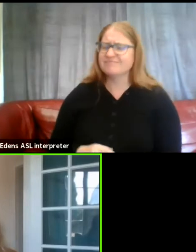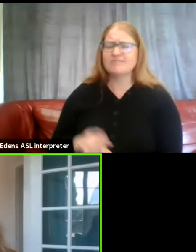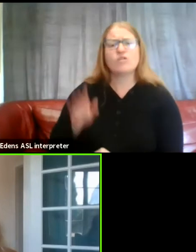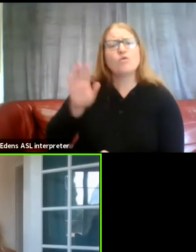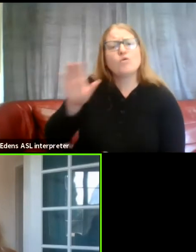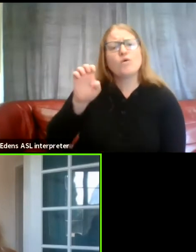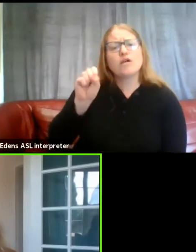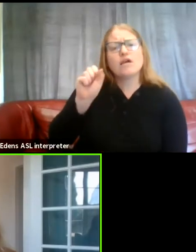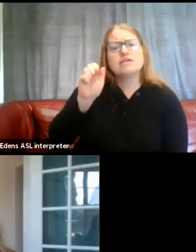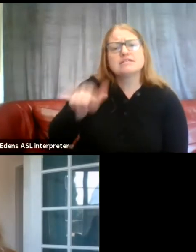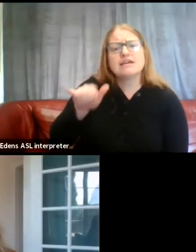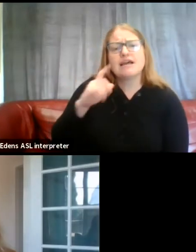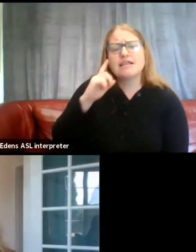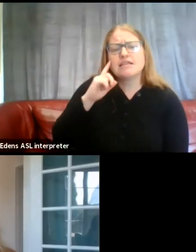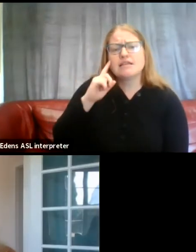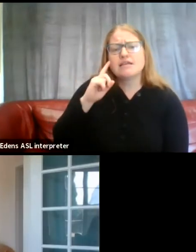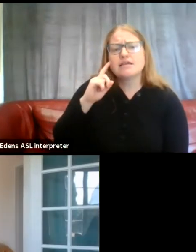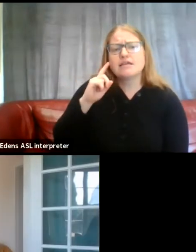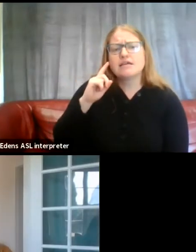in